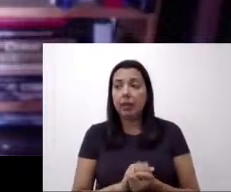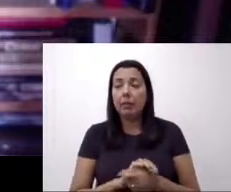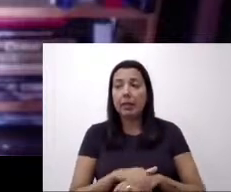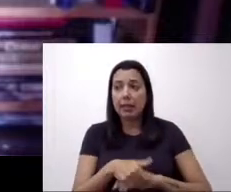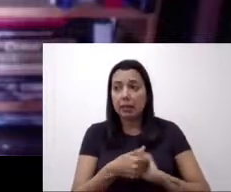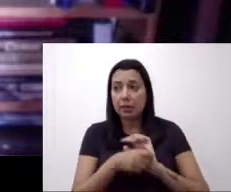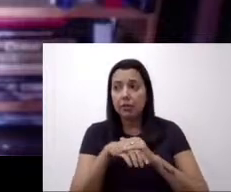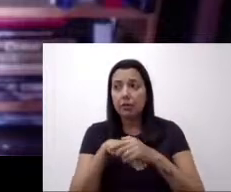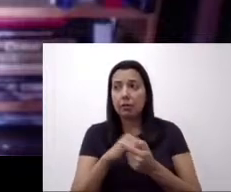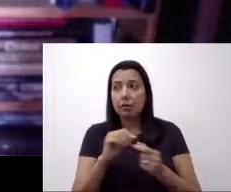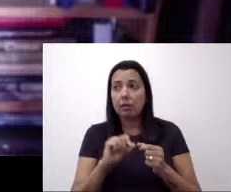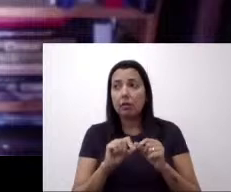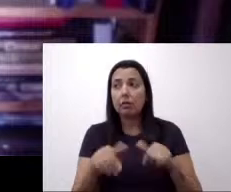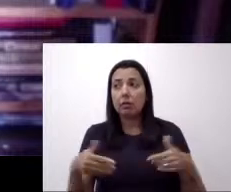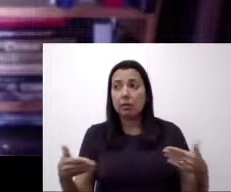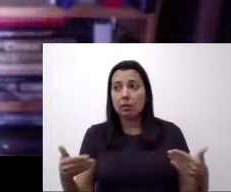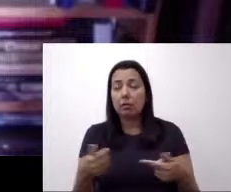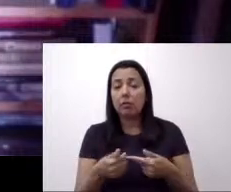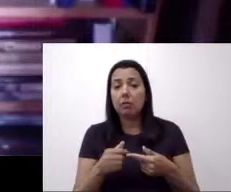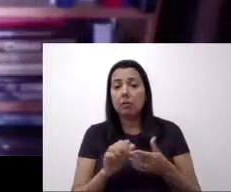by